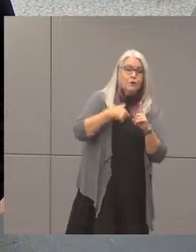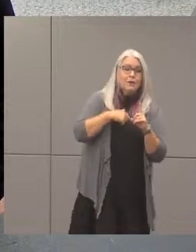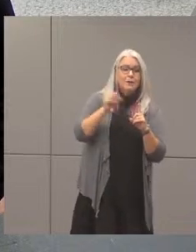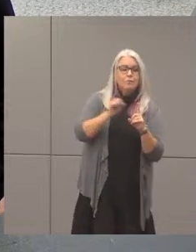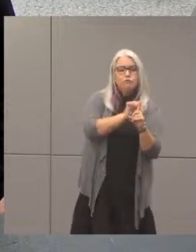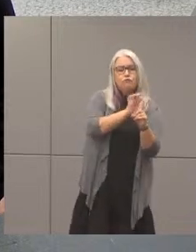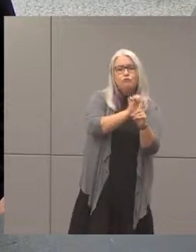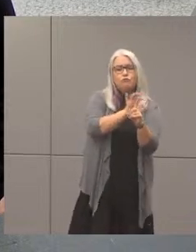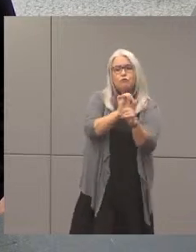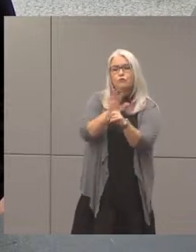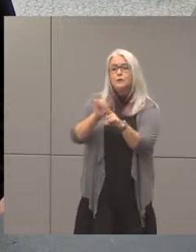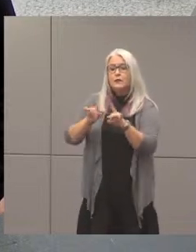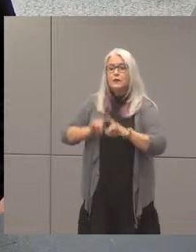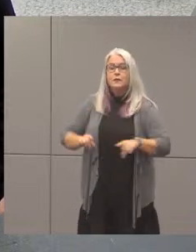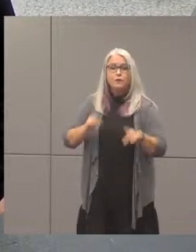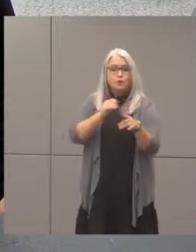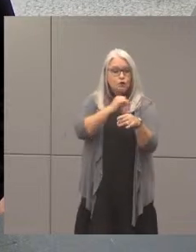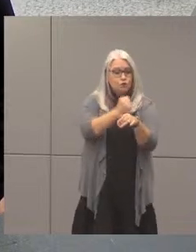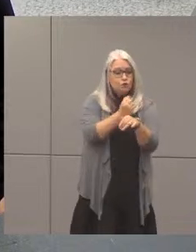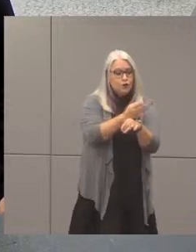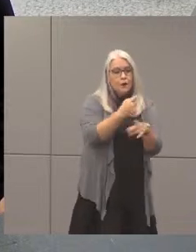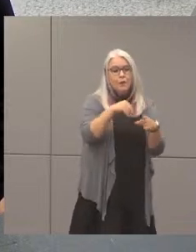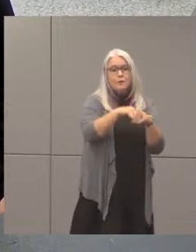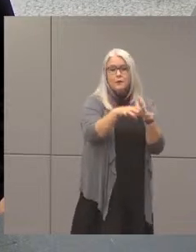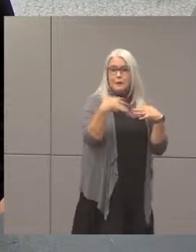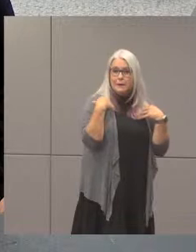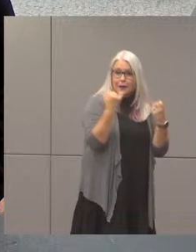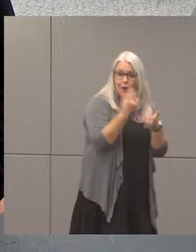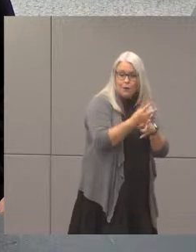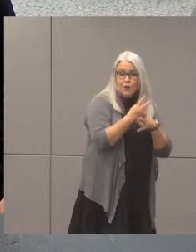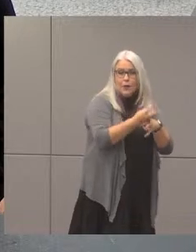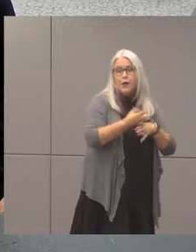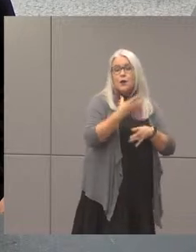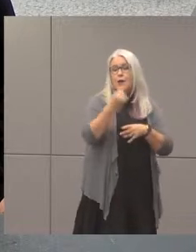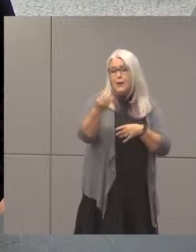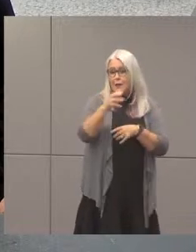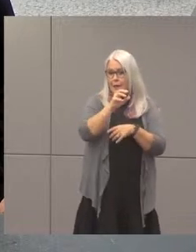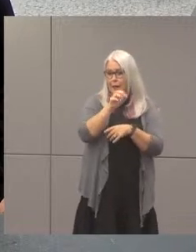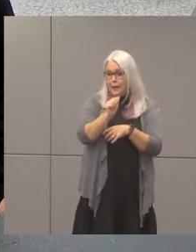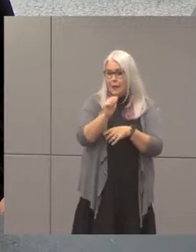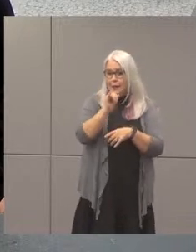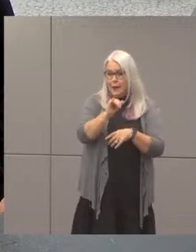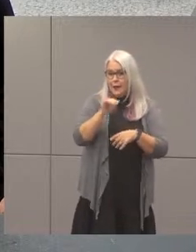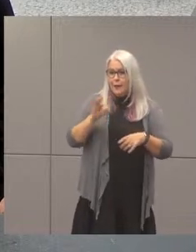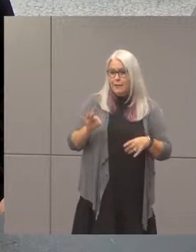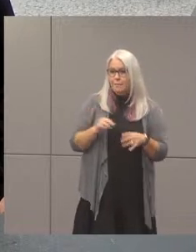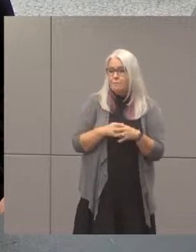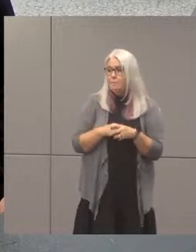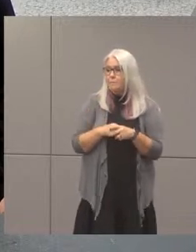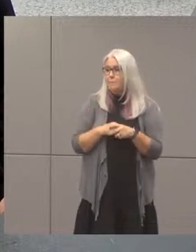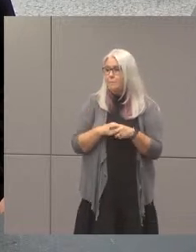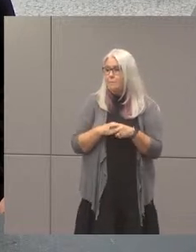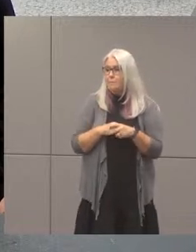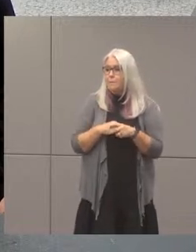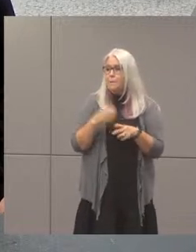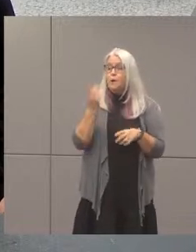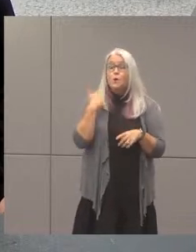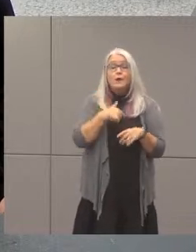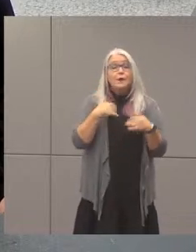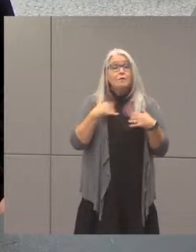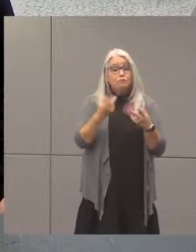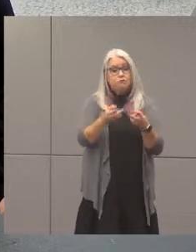to also to careers in healthcare and information technology. We have a host of community